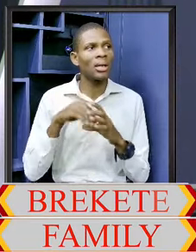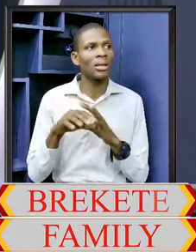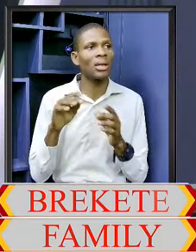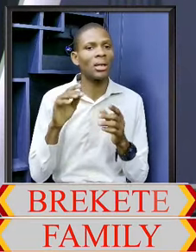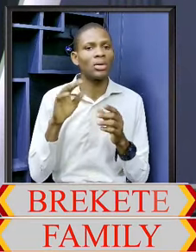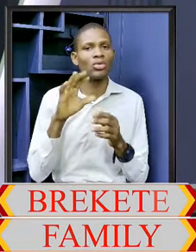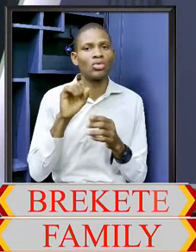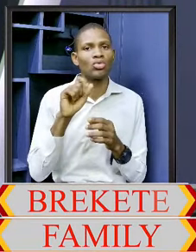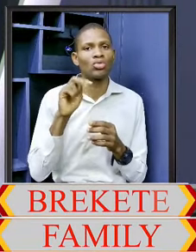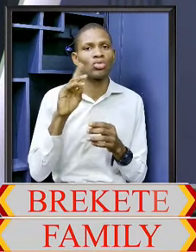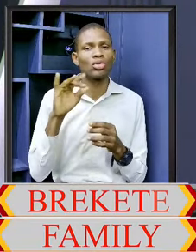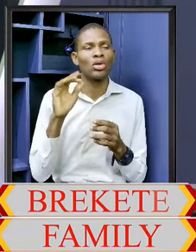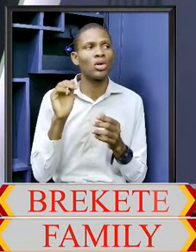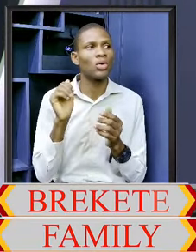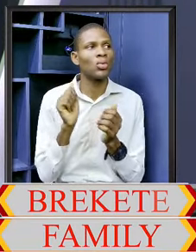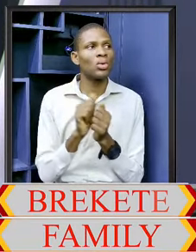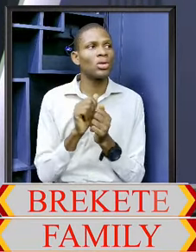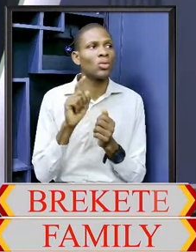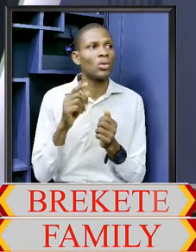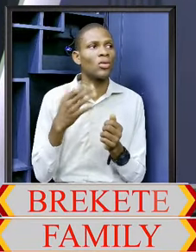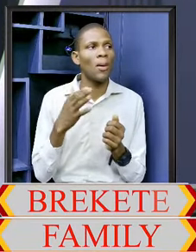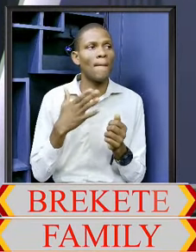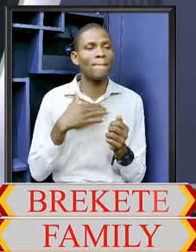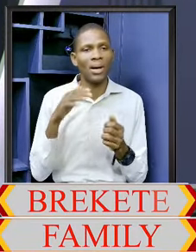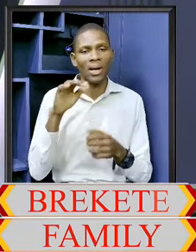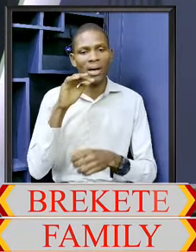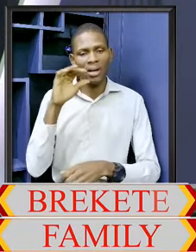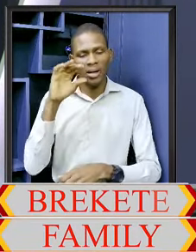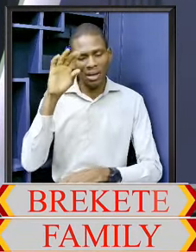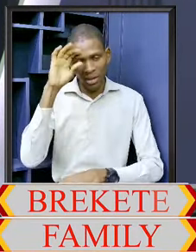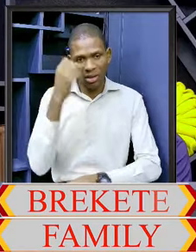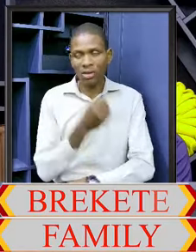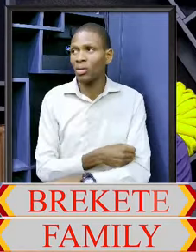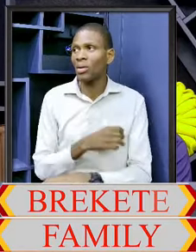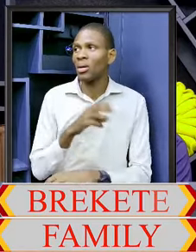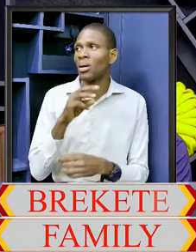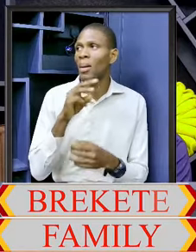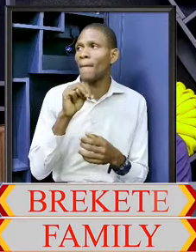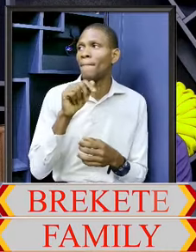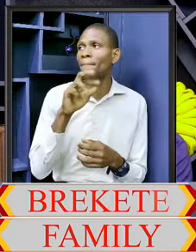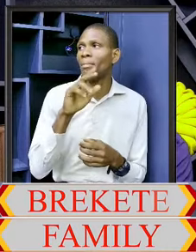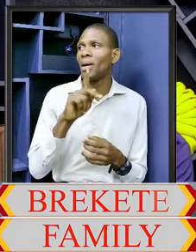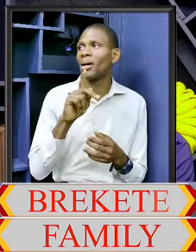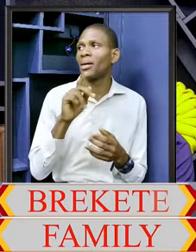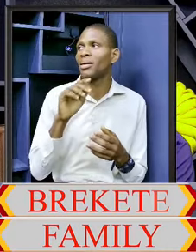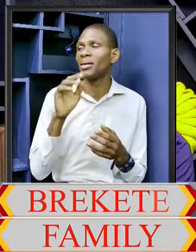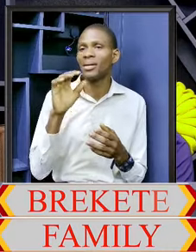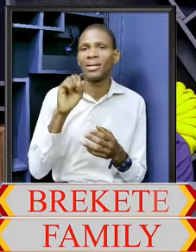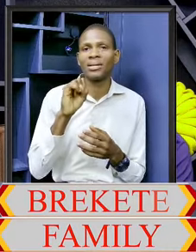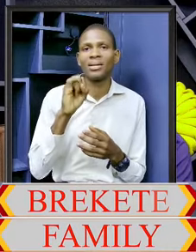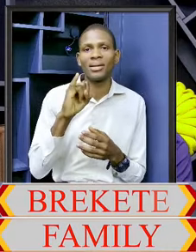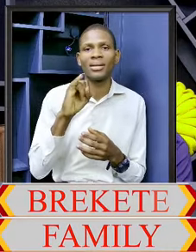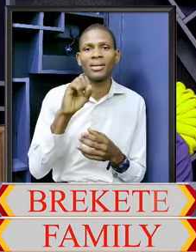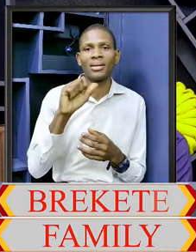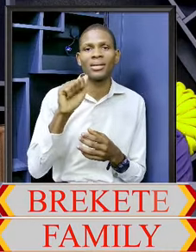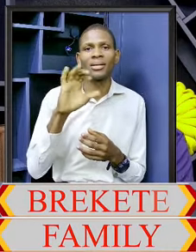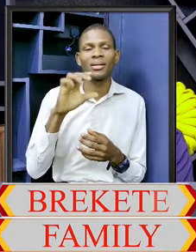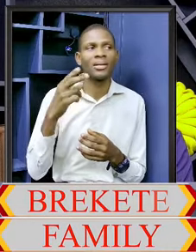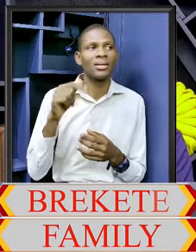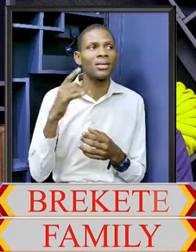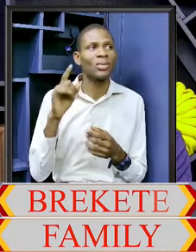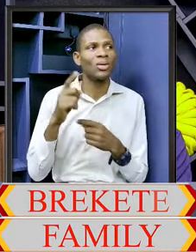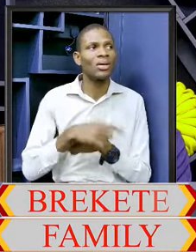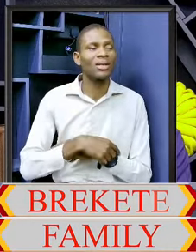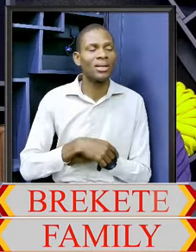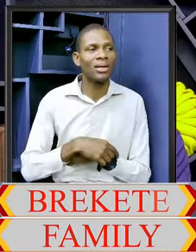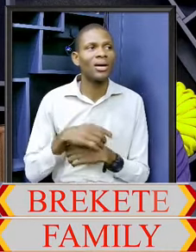with one of my sons, the very last one, Mark Esak, and I name the one where we say the other day,